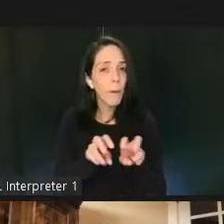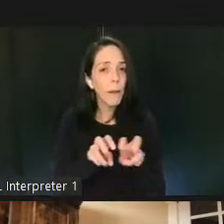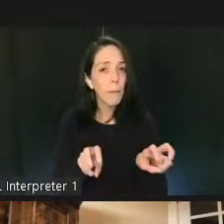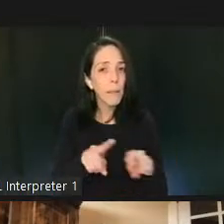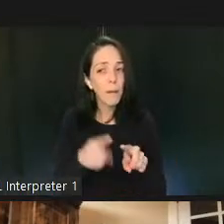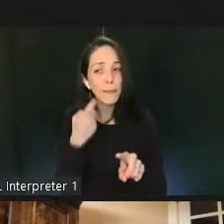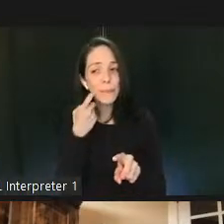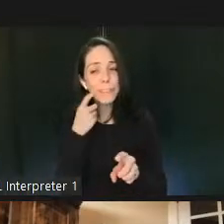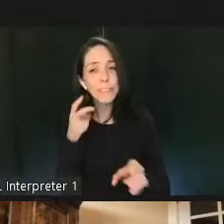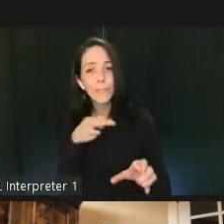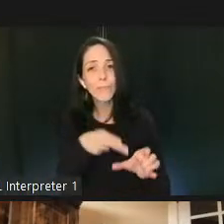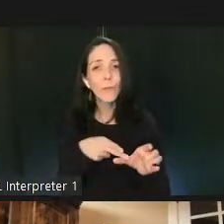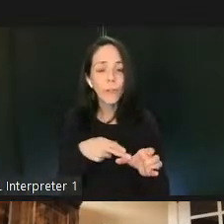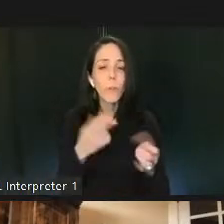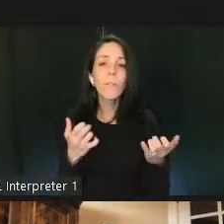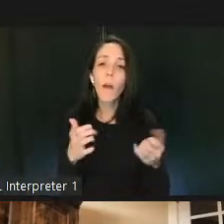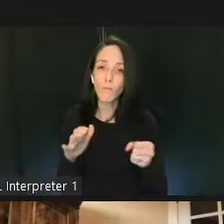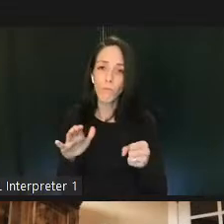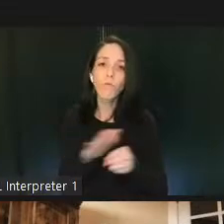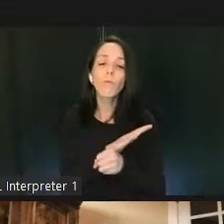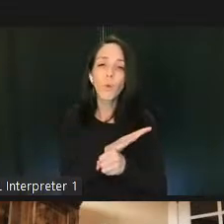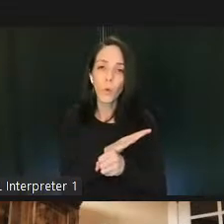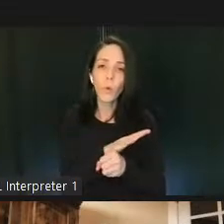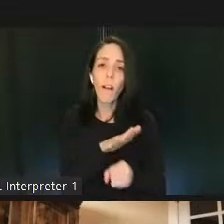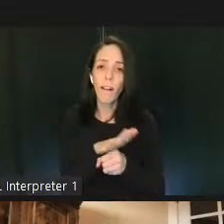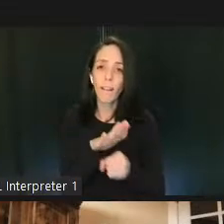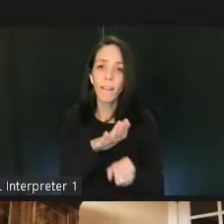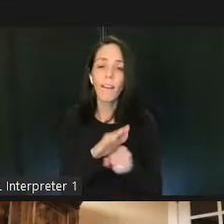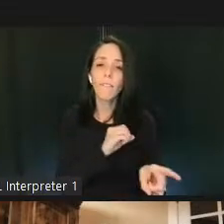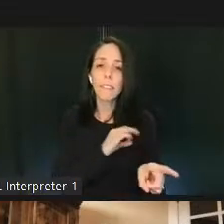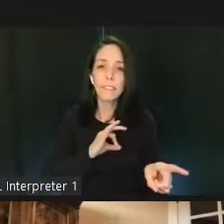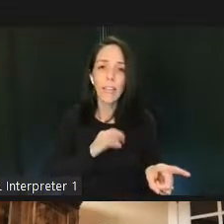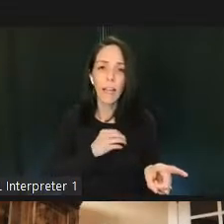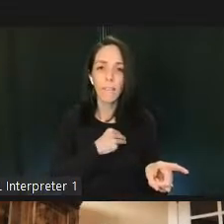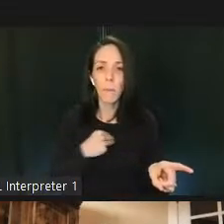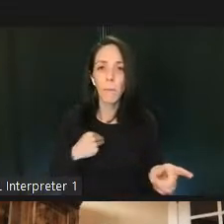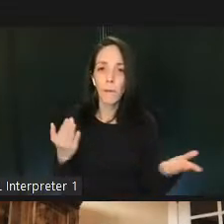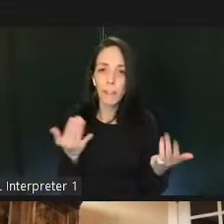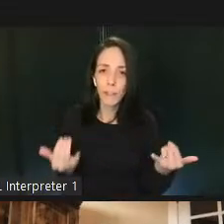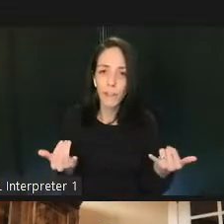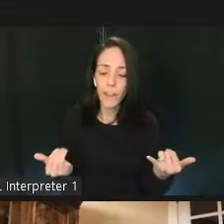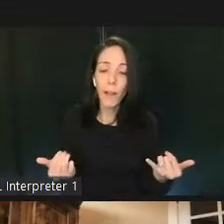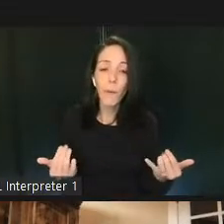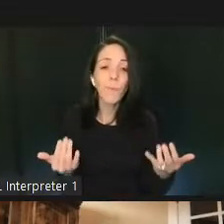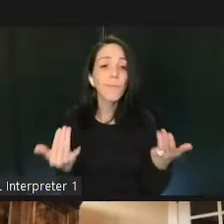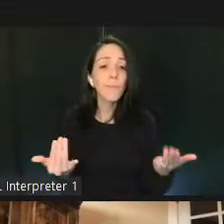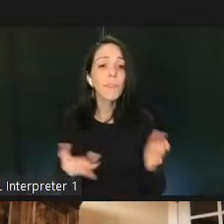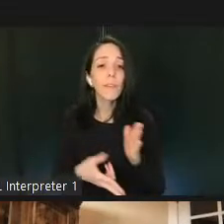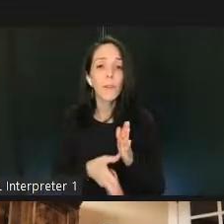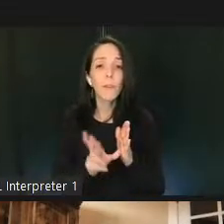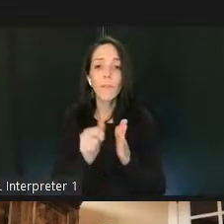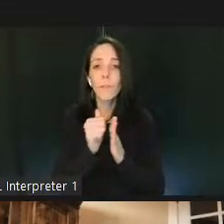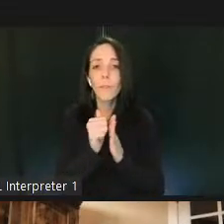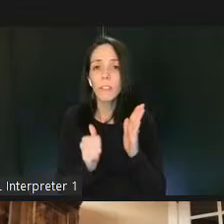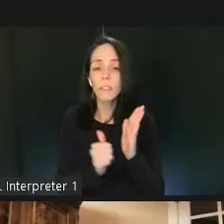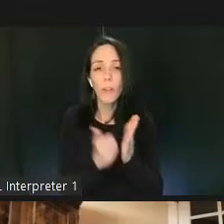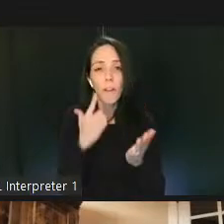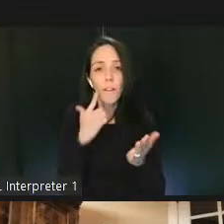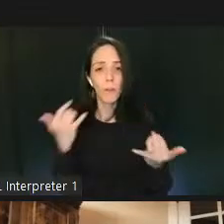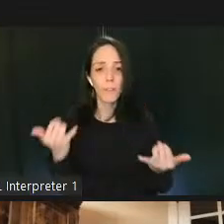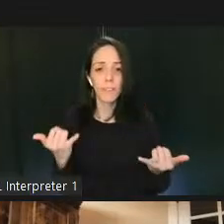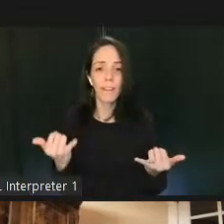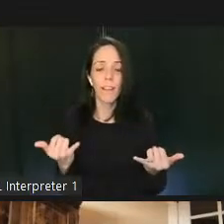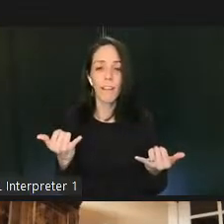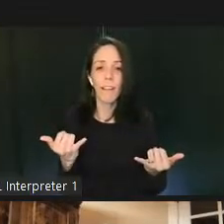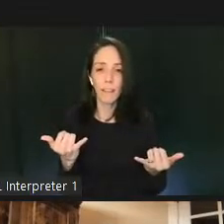we have a quorum. What I'd like to do this evening is go through the agenda for tonight. We'll do